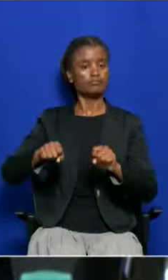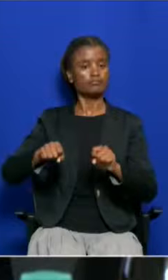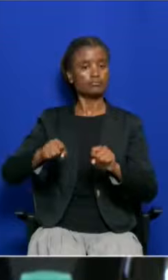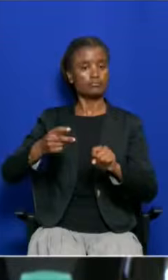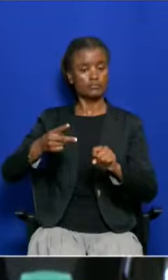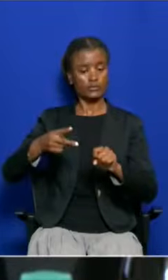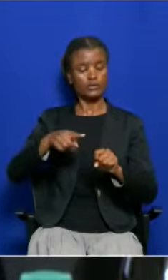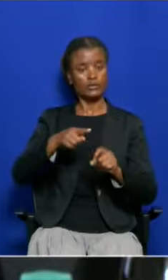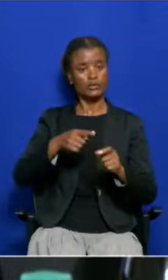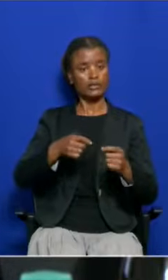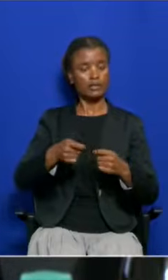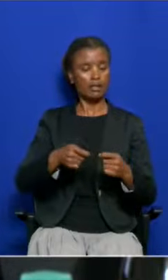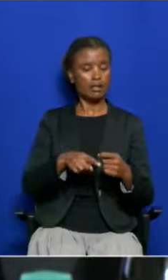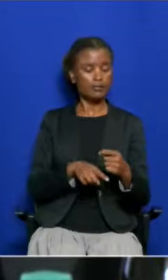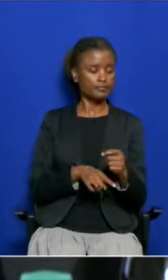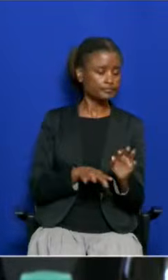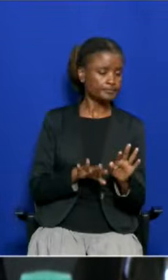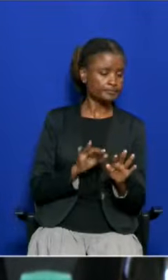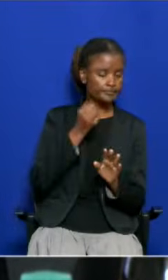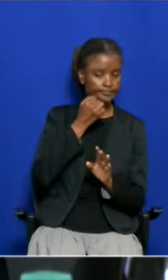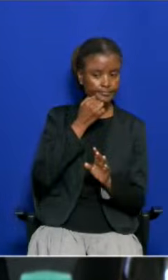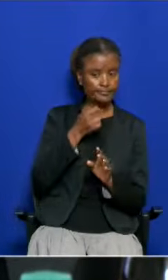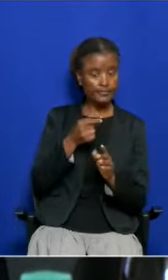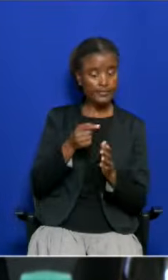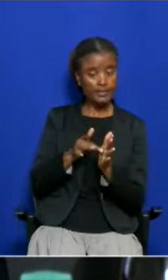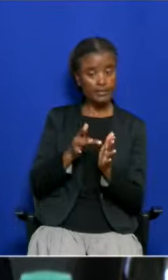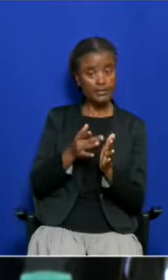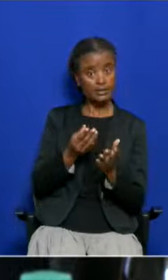What's that page number? 732.